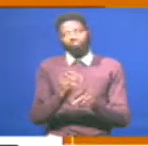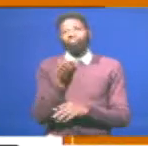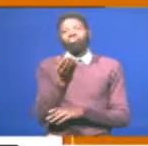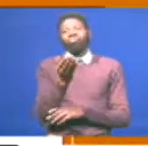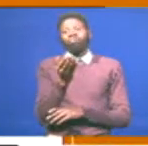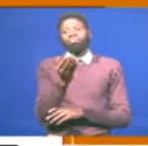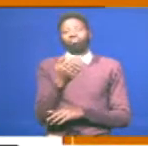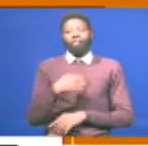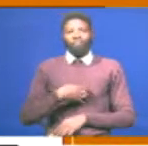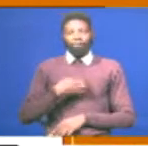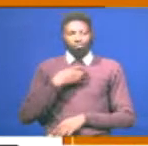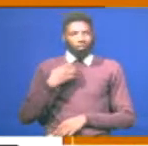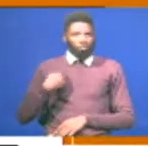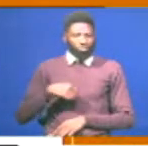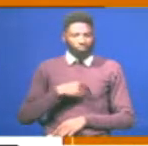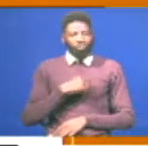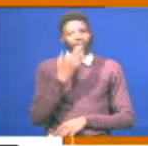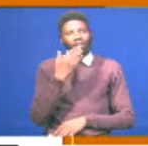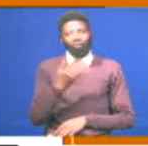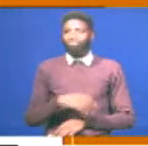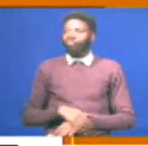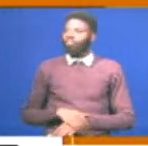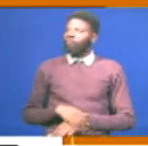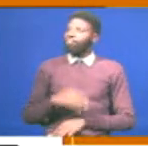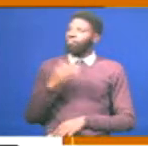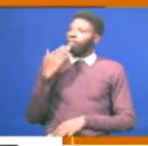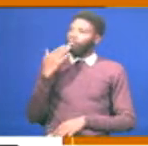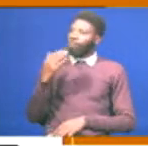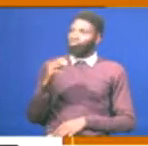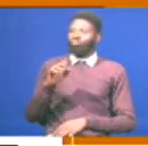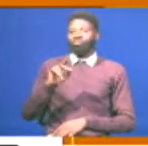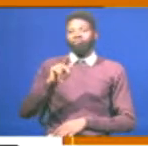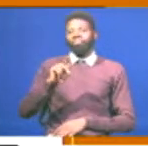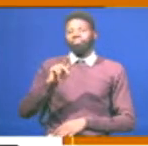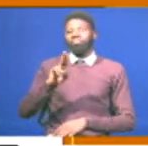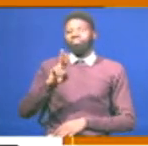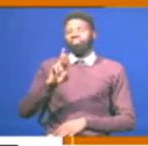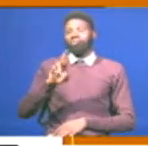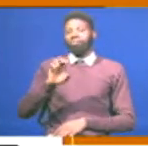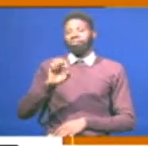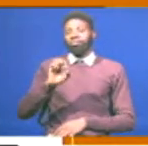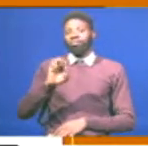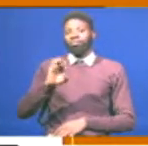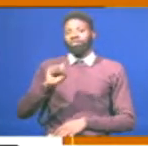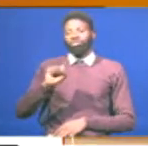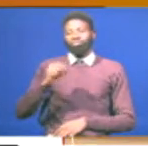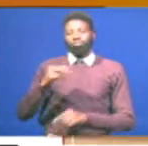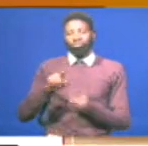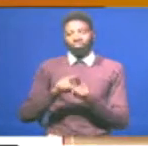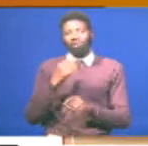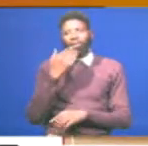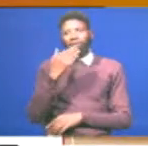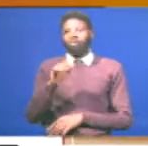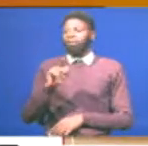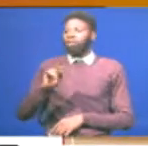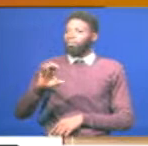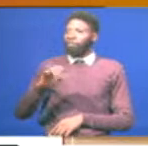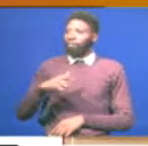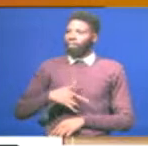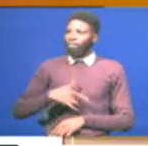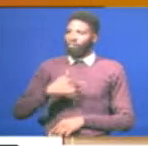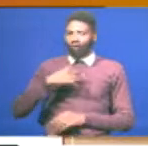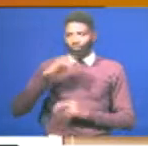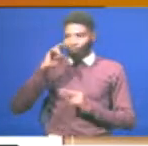guest. Thank you. Asante sana. Thank you, Qureshi. Thank you, KBC. I'm greatly honored. I didn't think